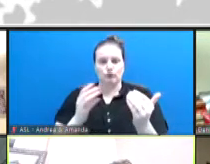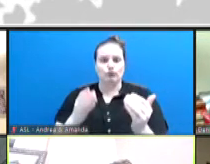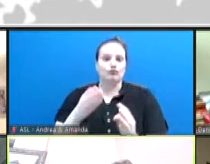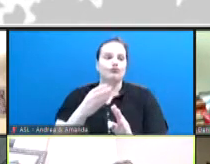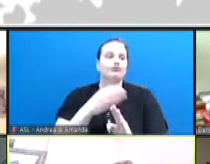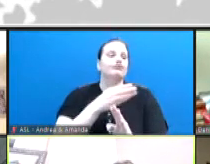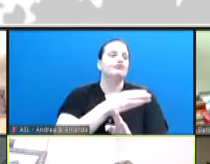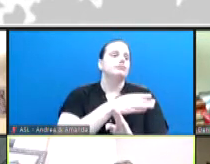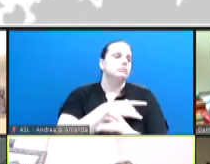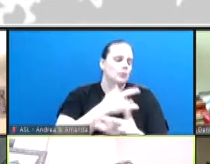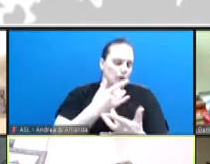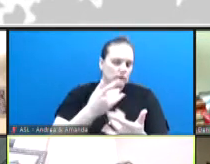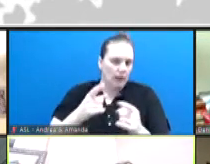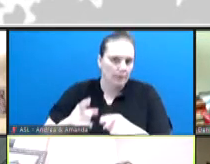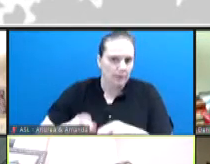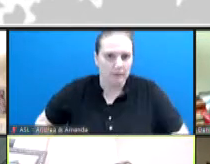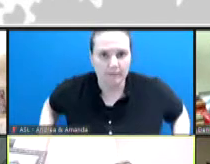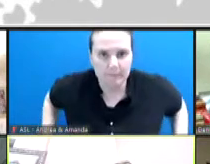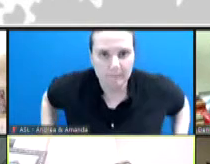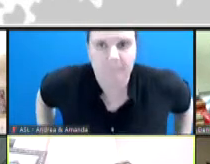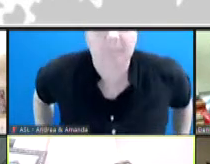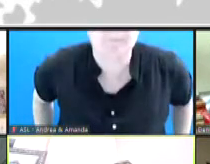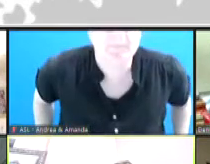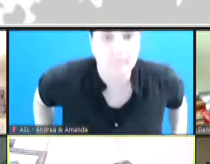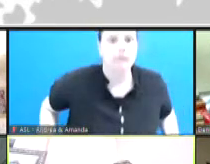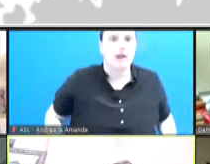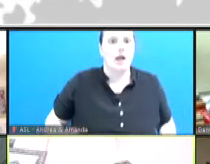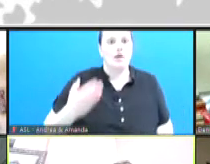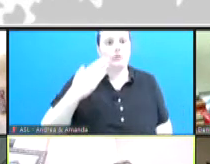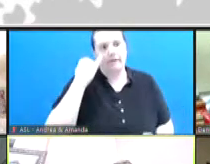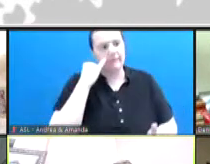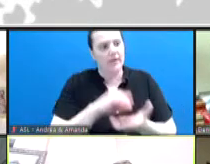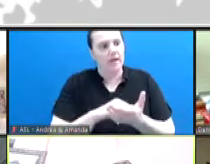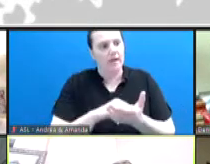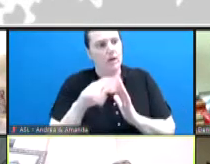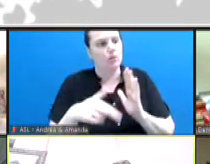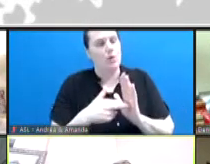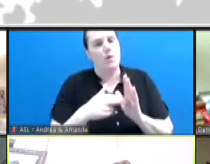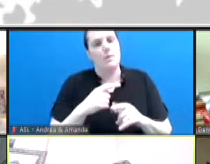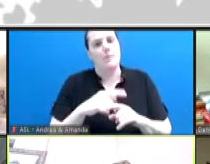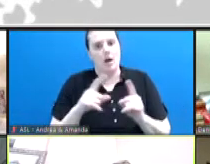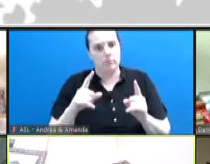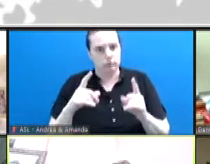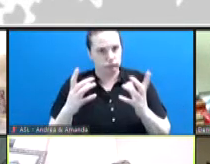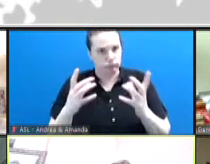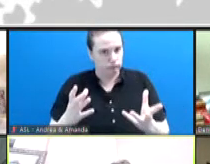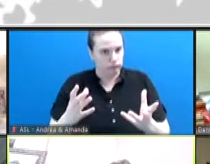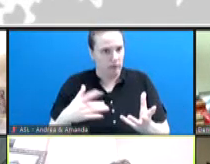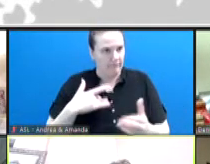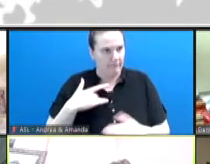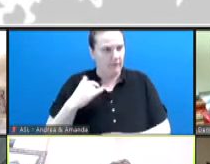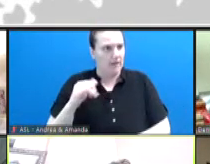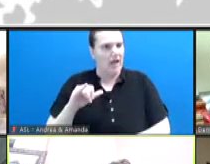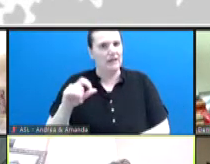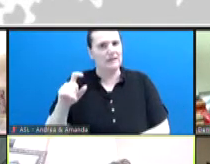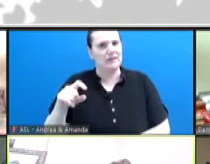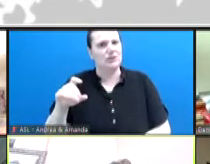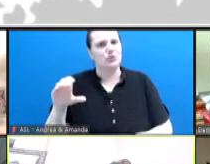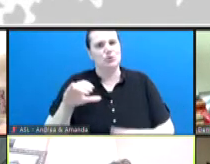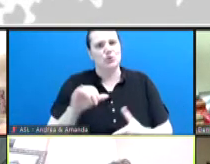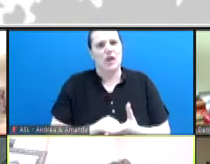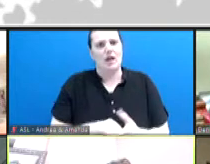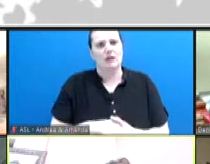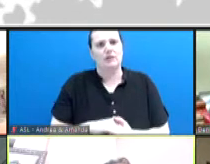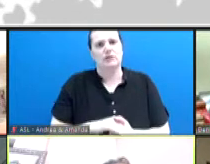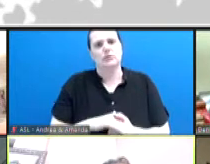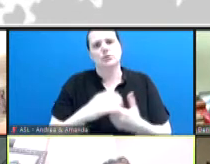going on. I don't know if that's really my role, but apparently I felt the need to do that. And